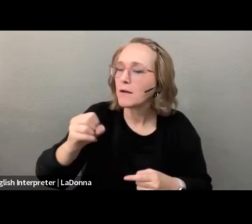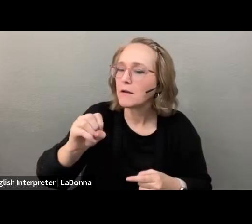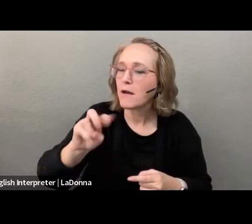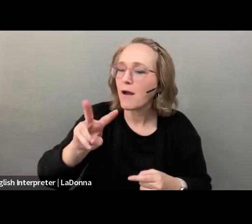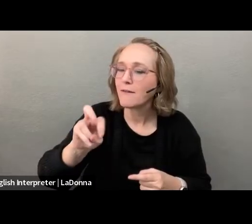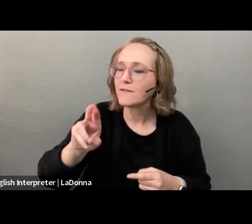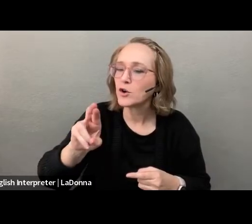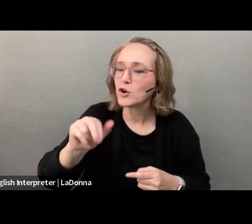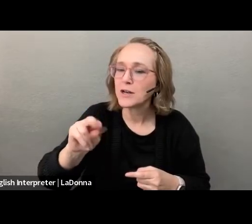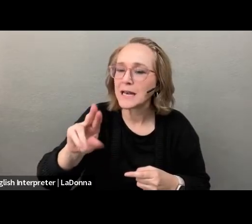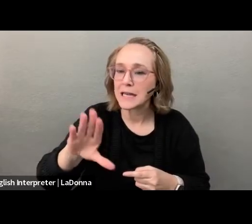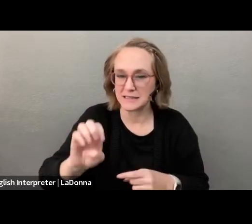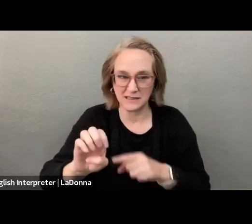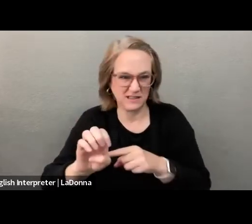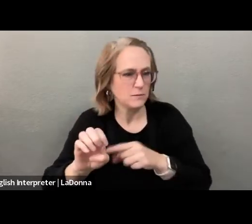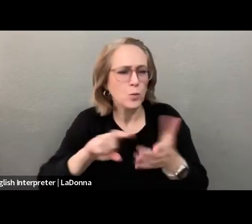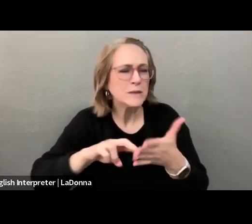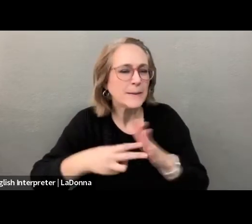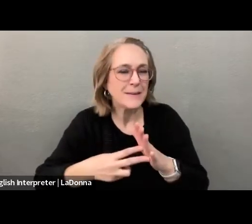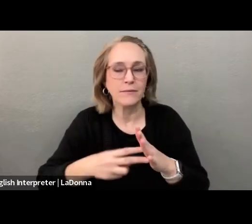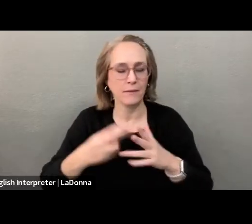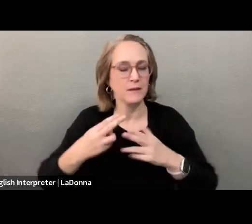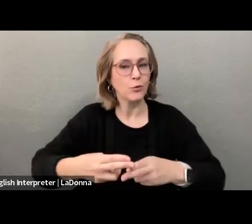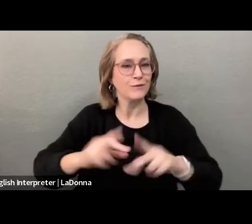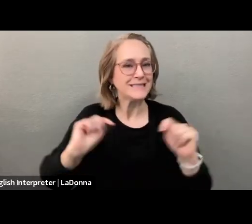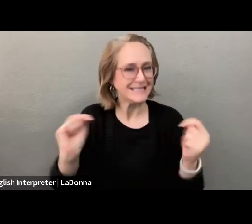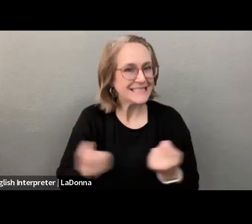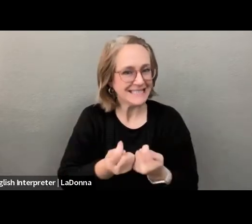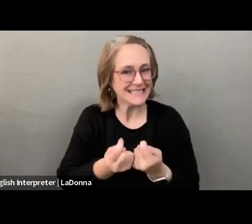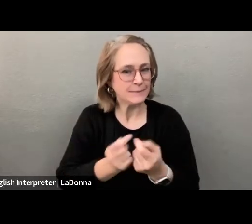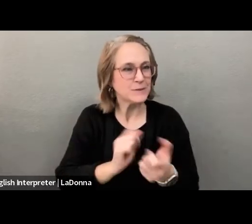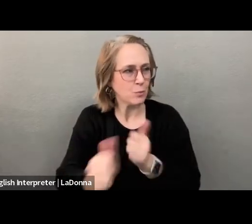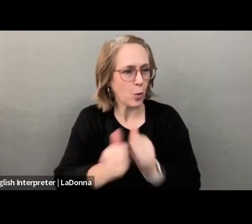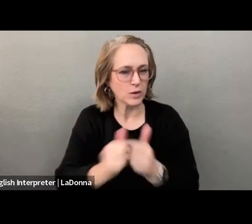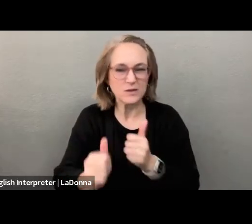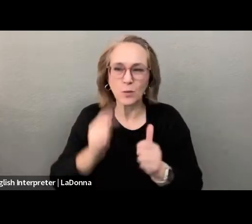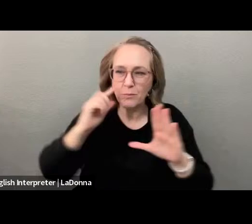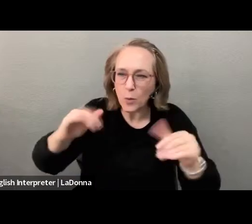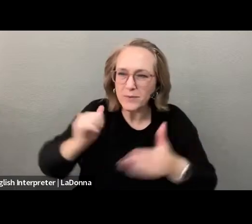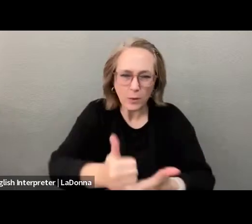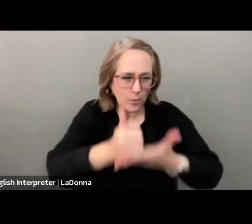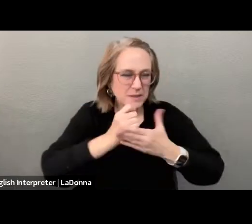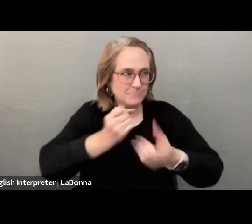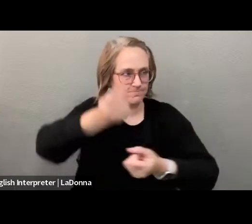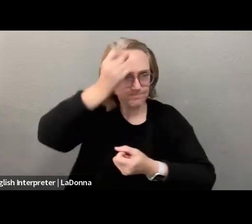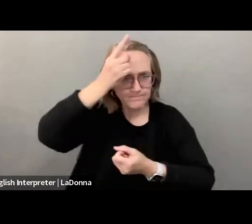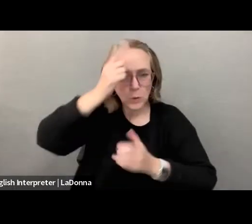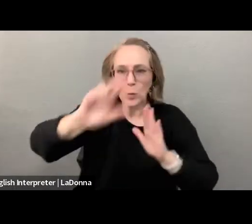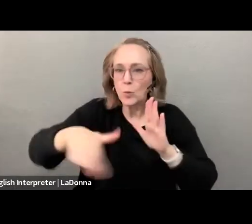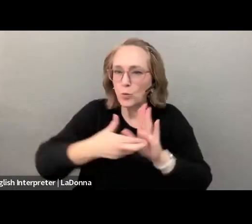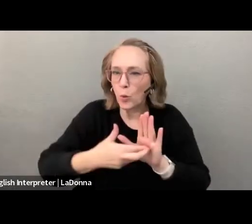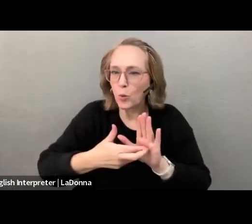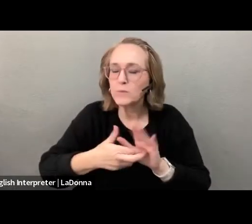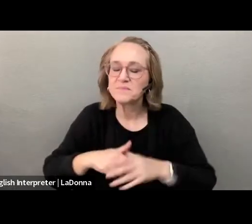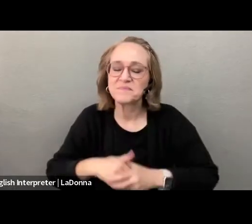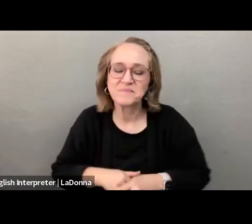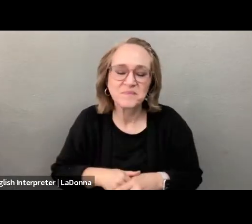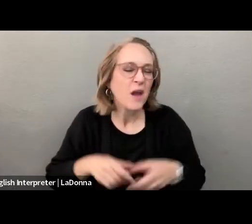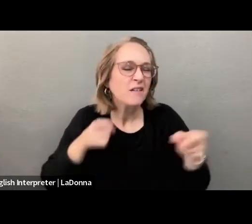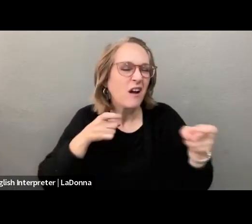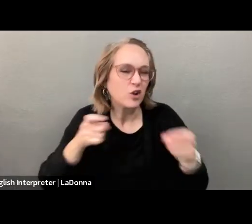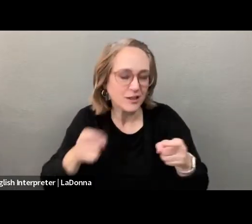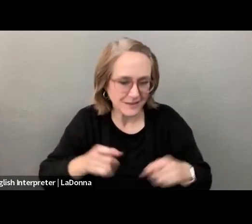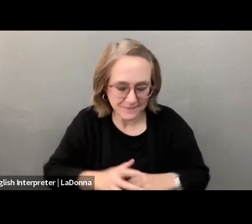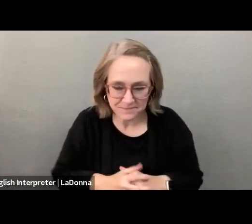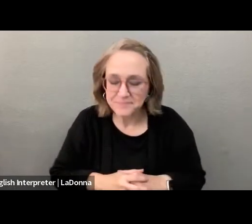Let me see what else. Oh, we had our office manager,